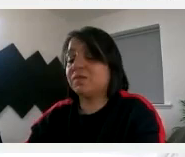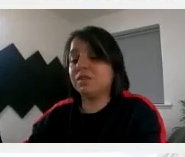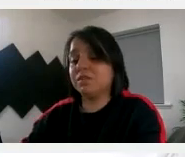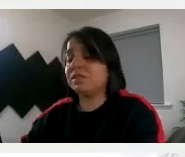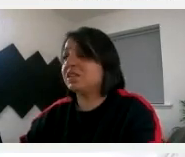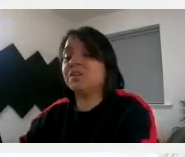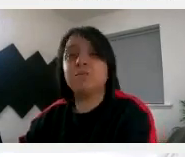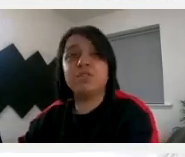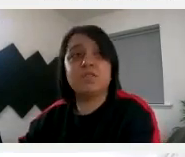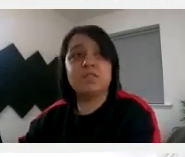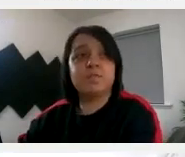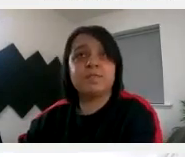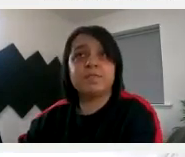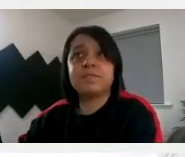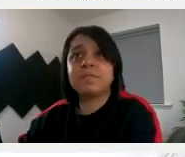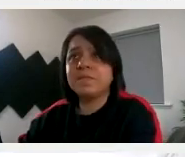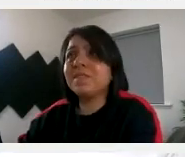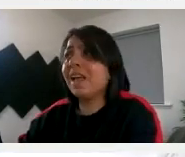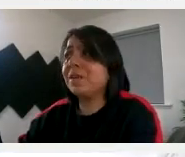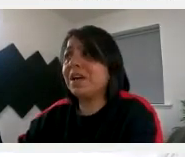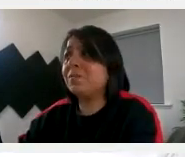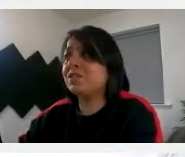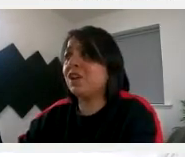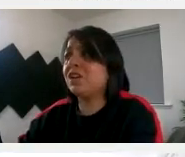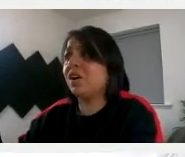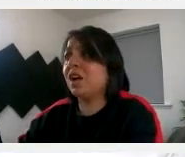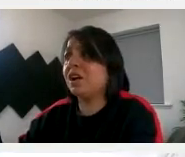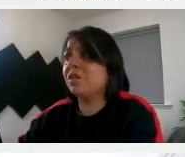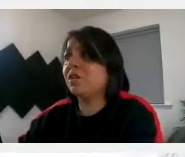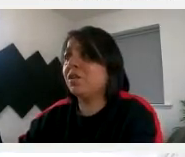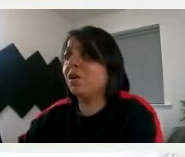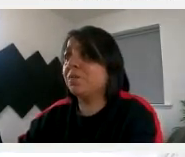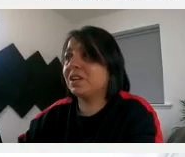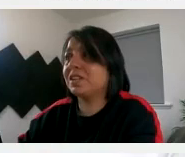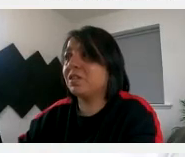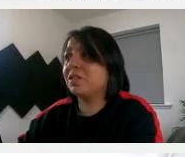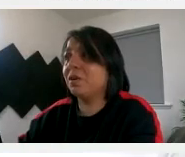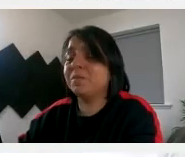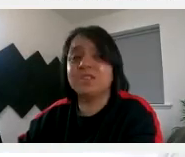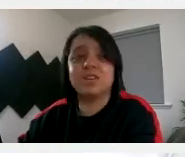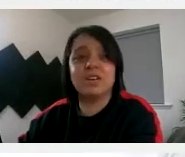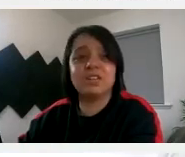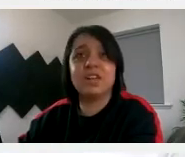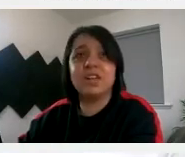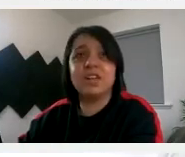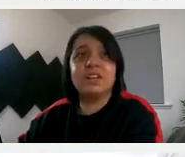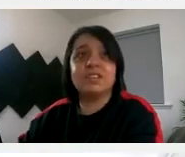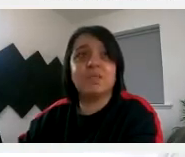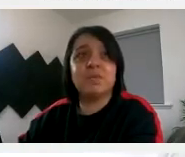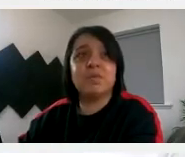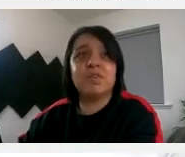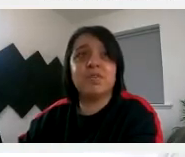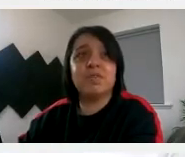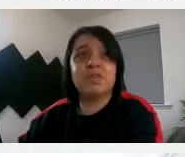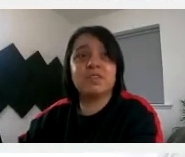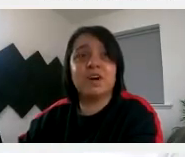how they moved. And they pay slightly higher up, like I said, up in Scotland. So people